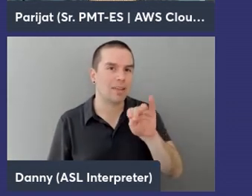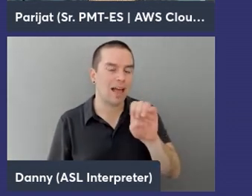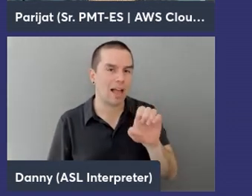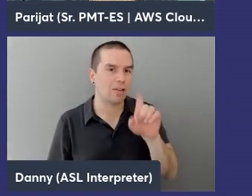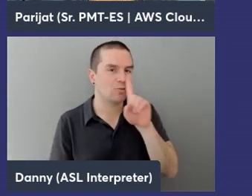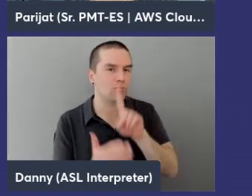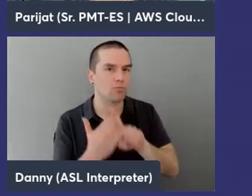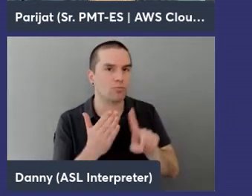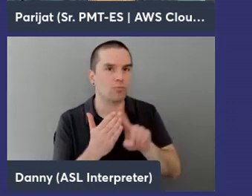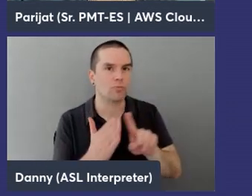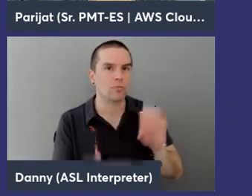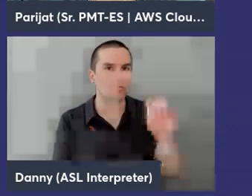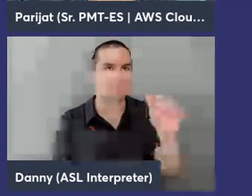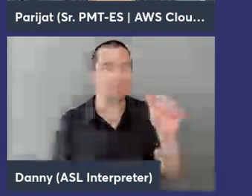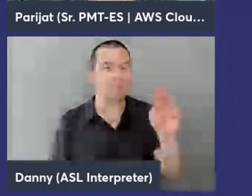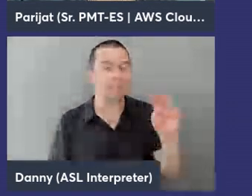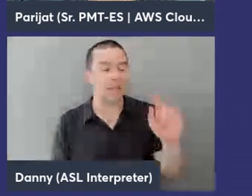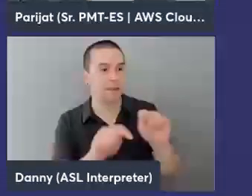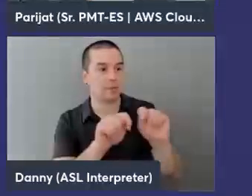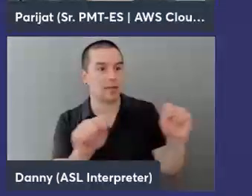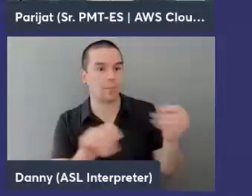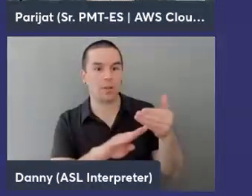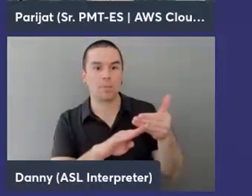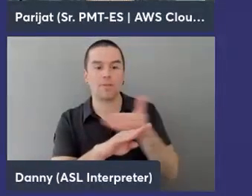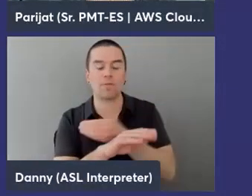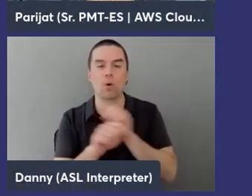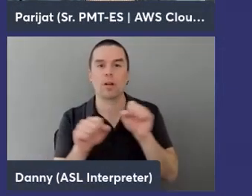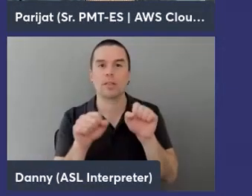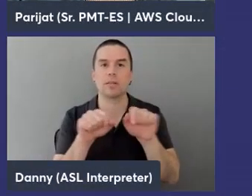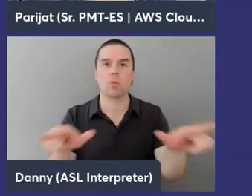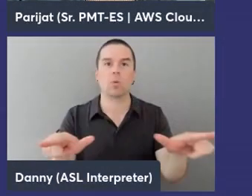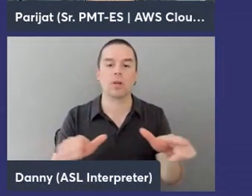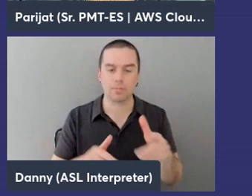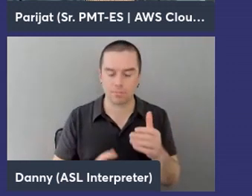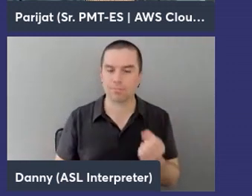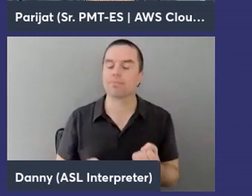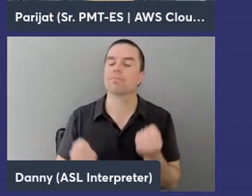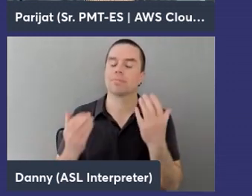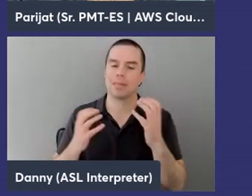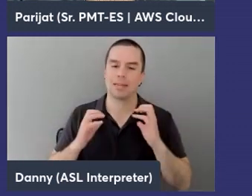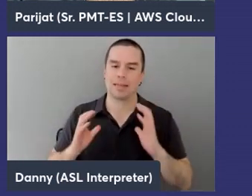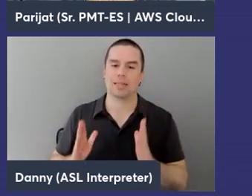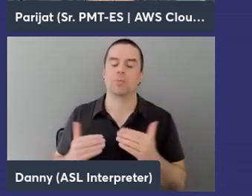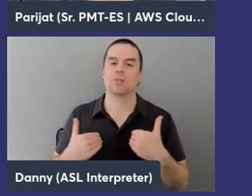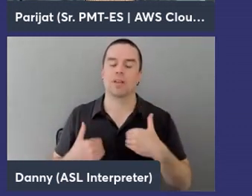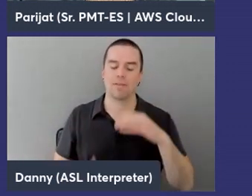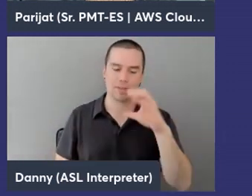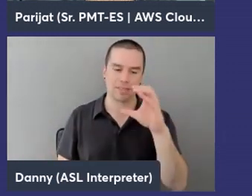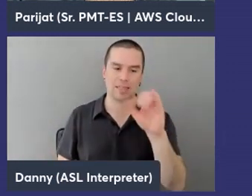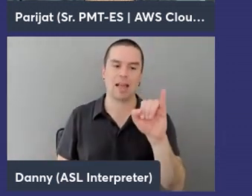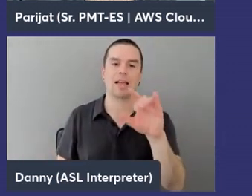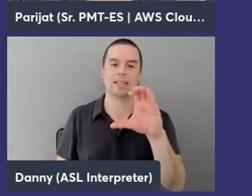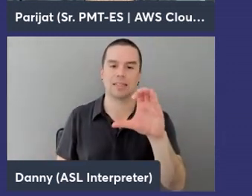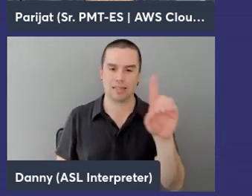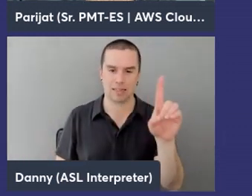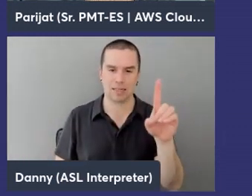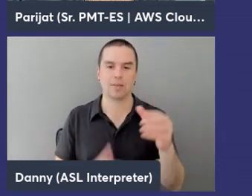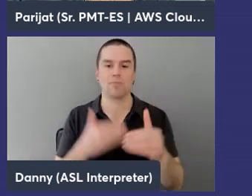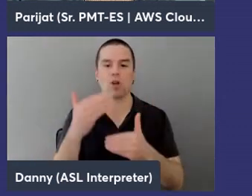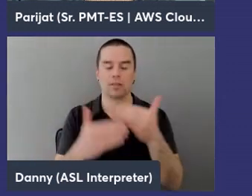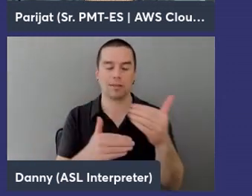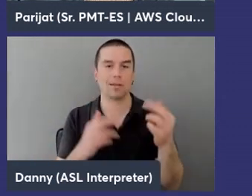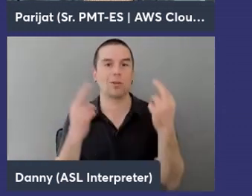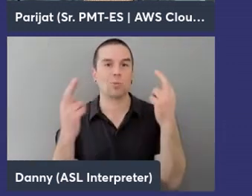Yeah, so from a lot of SAM CLI customers will have a CI/CD processes, and we're hoping that they can build that into their processes as well. Very